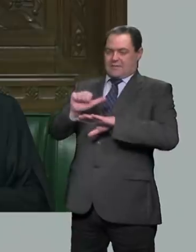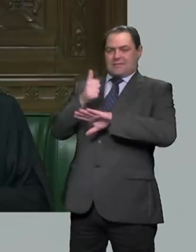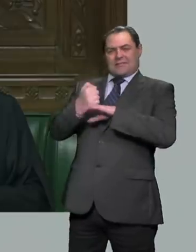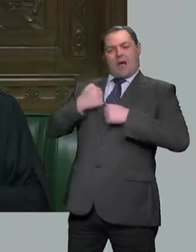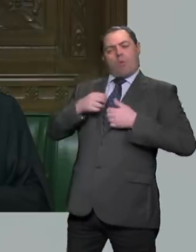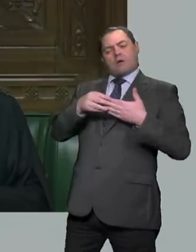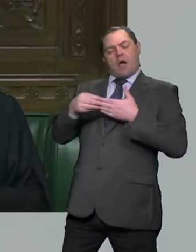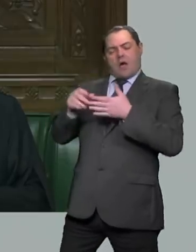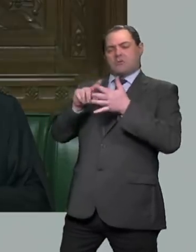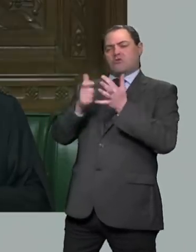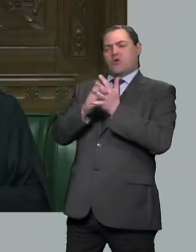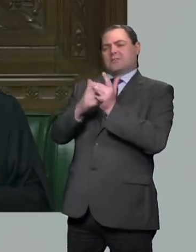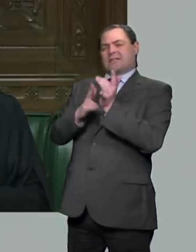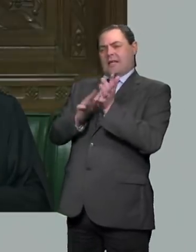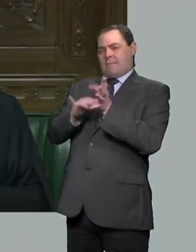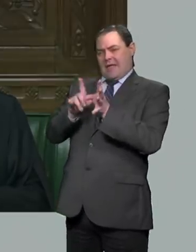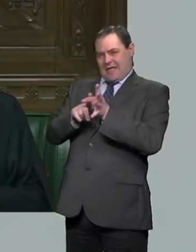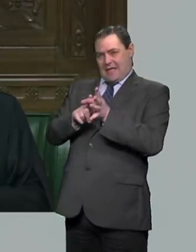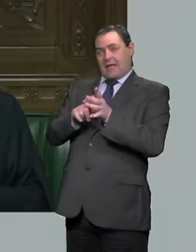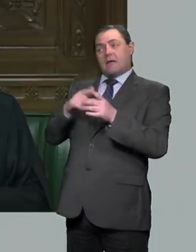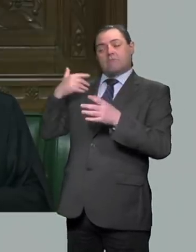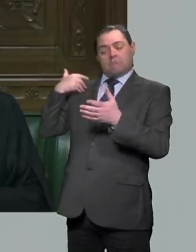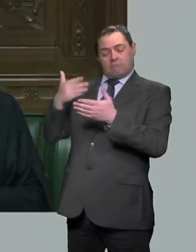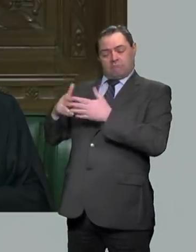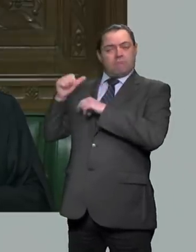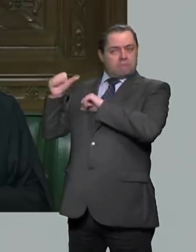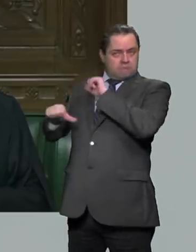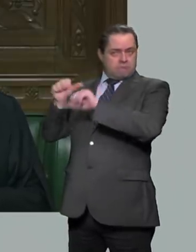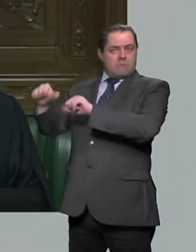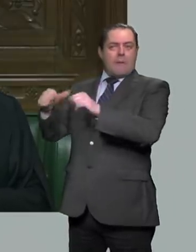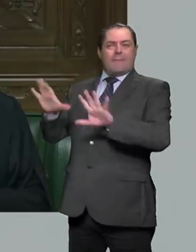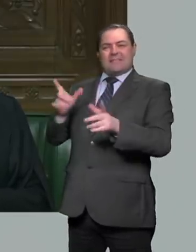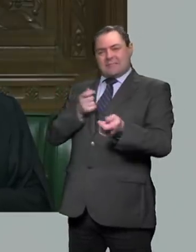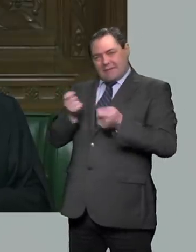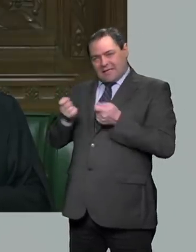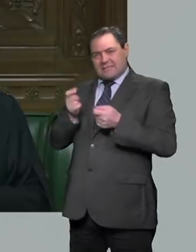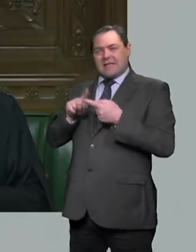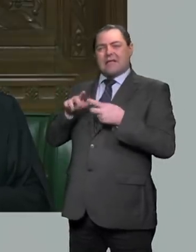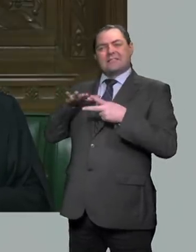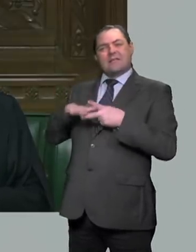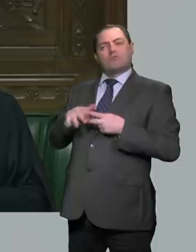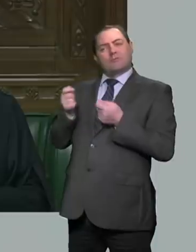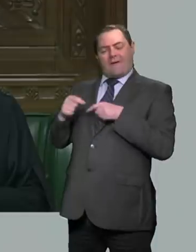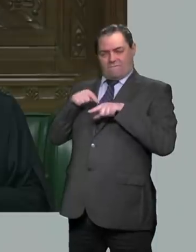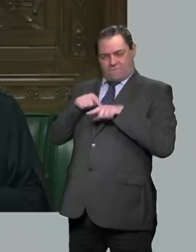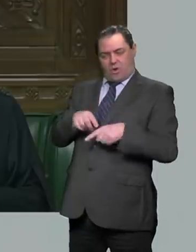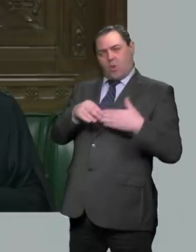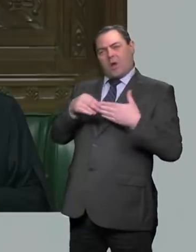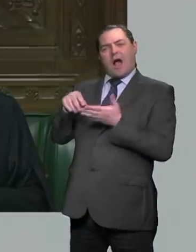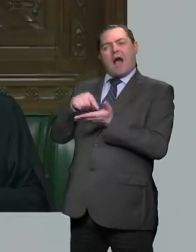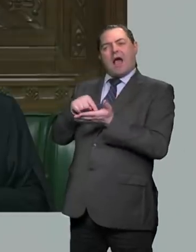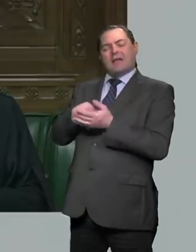May and followed by successive speakers and deputy speakers. Of course,